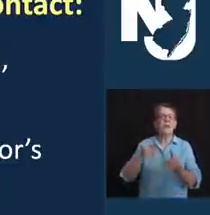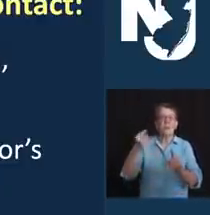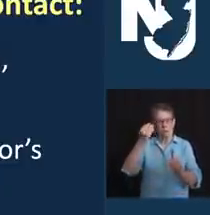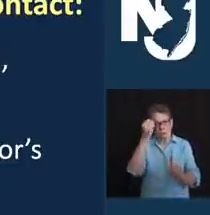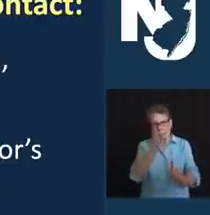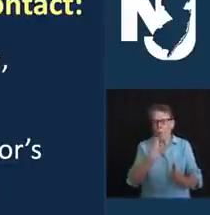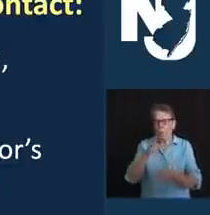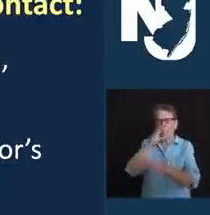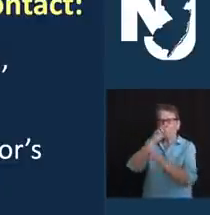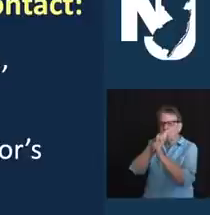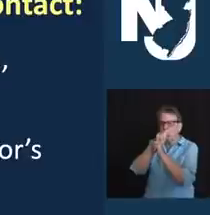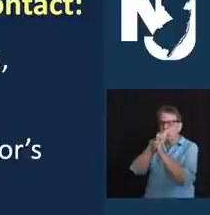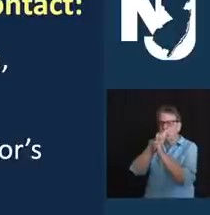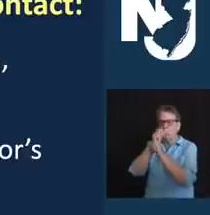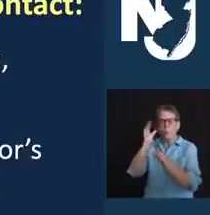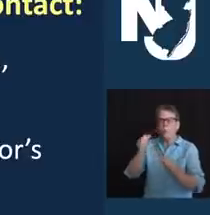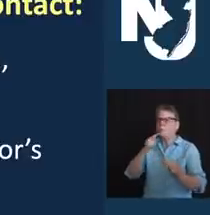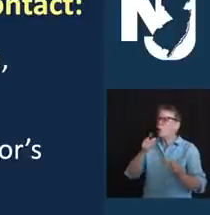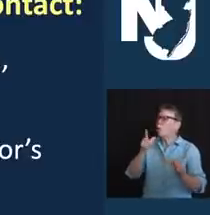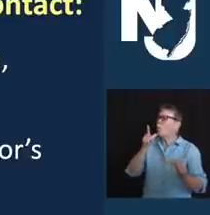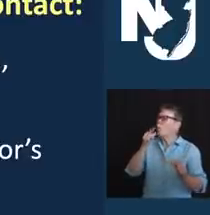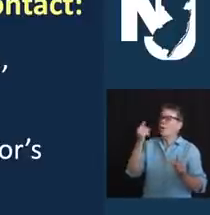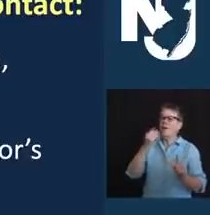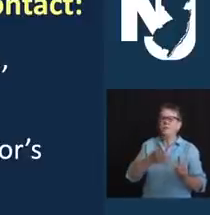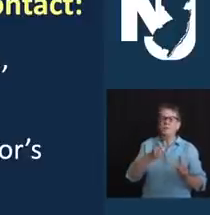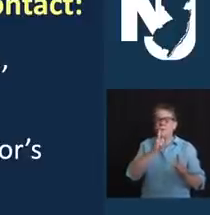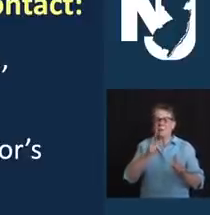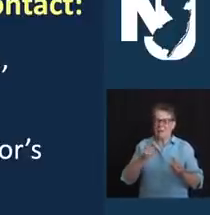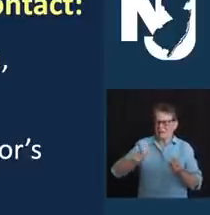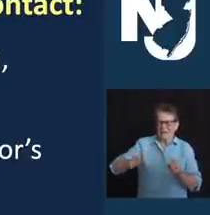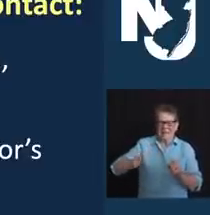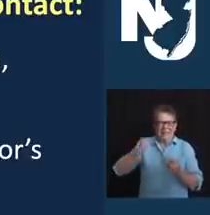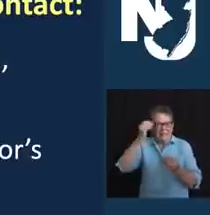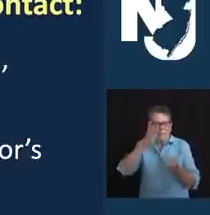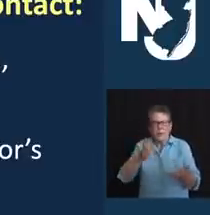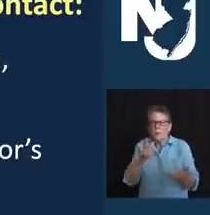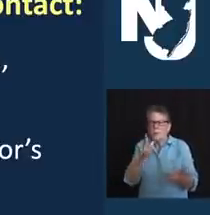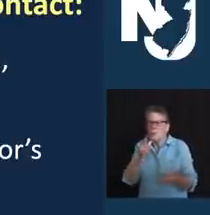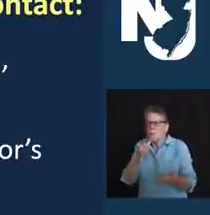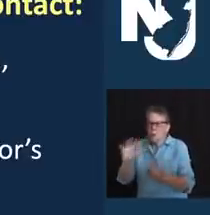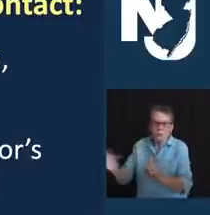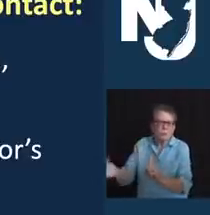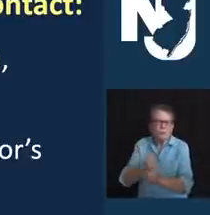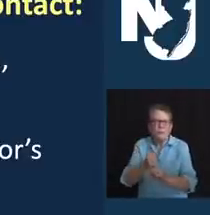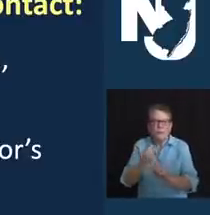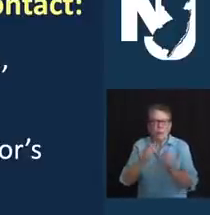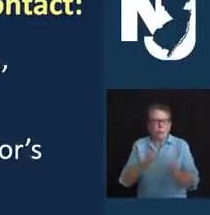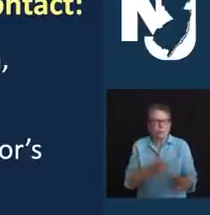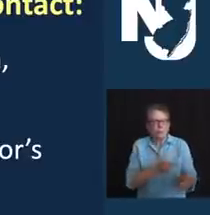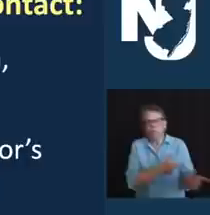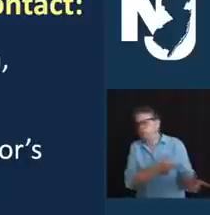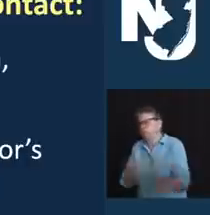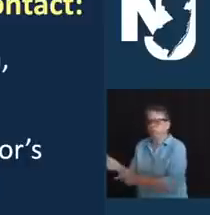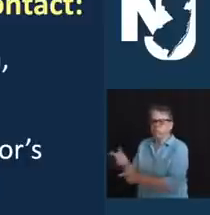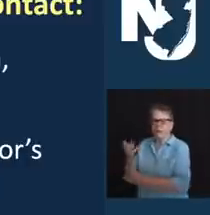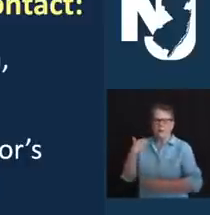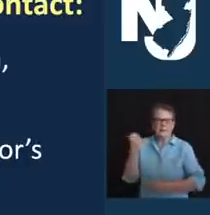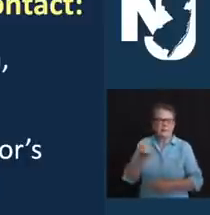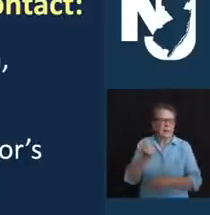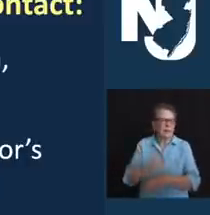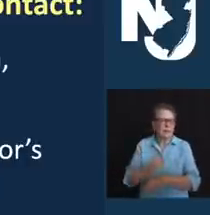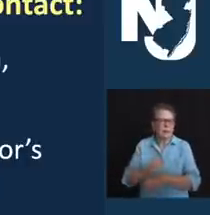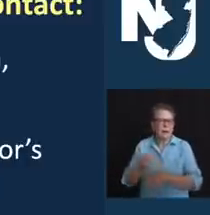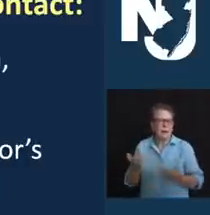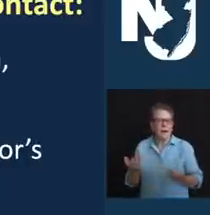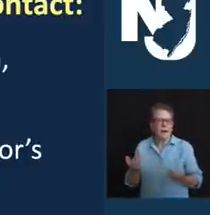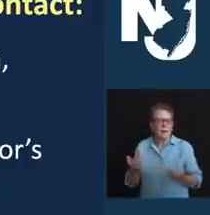this heinous and cowardly crime is identified. And at the same time, we remain fully committed to ensuring that New Jersey